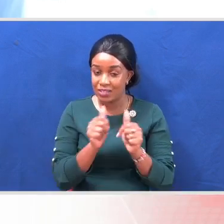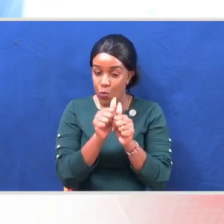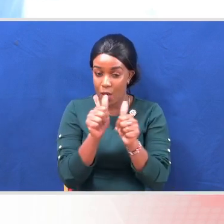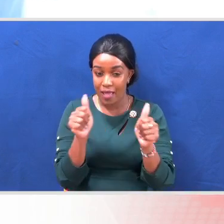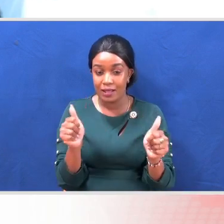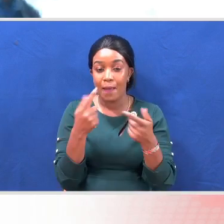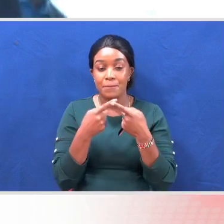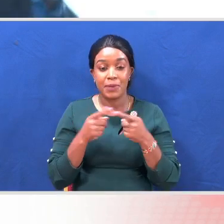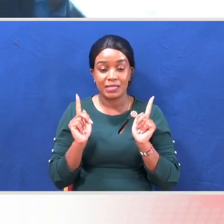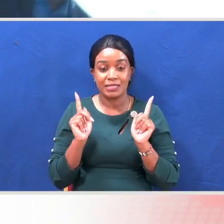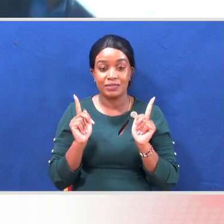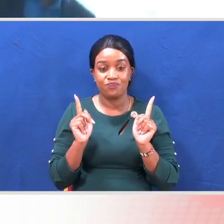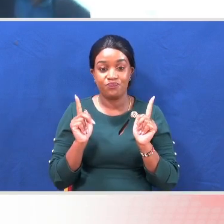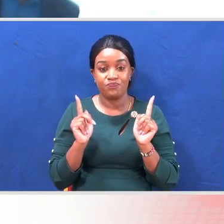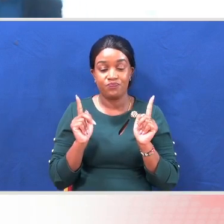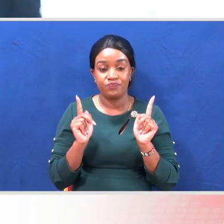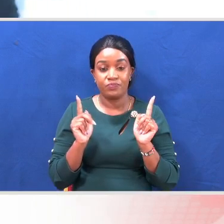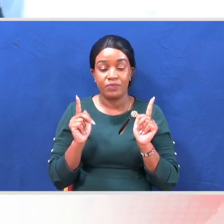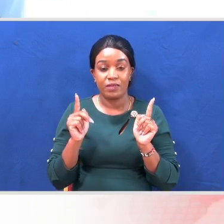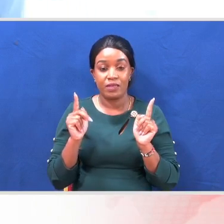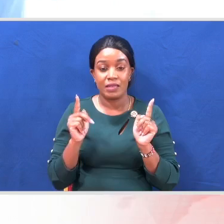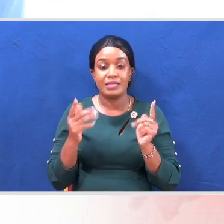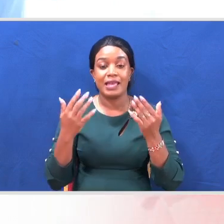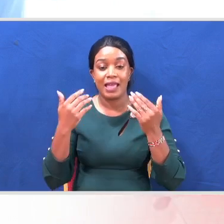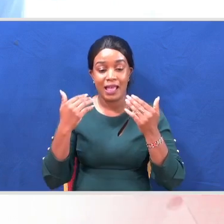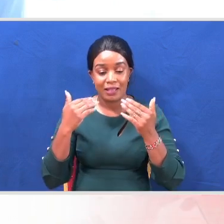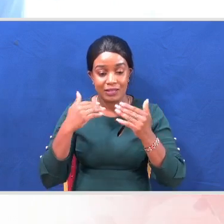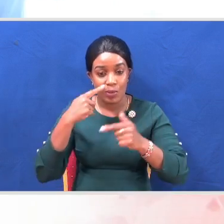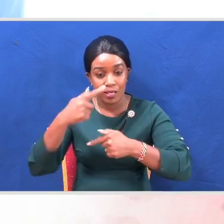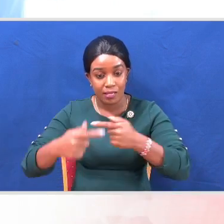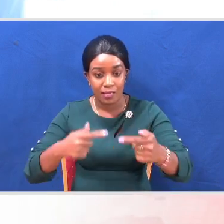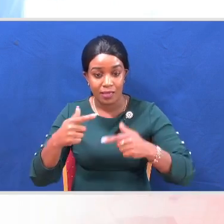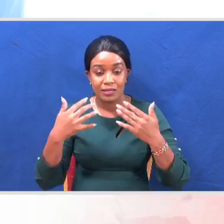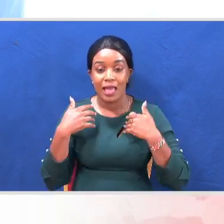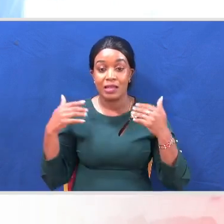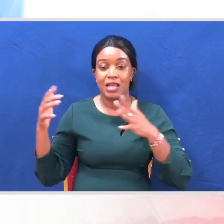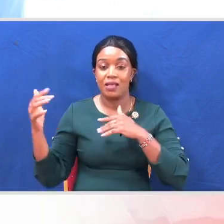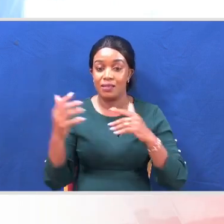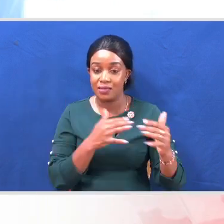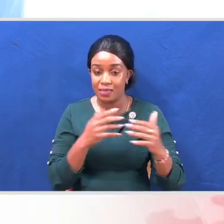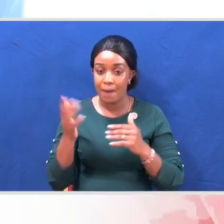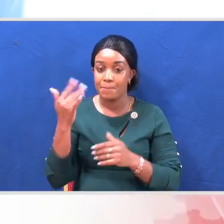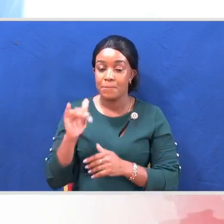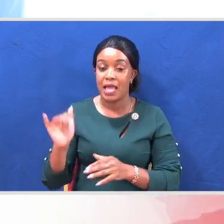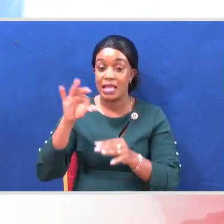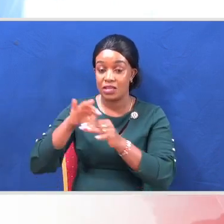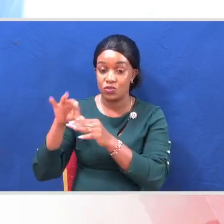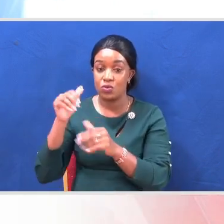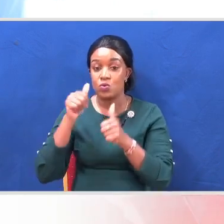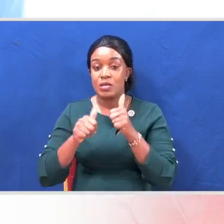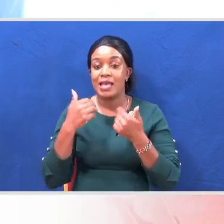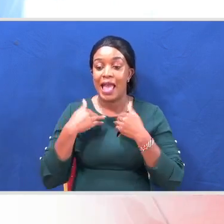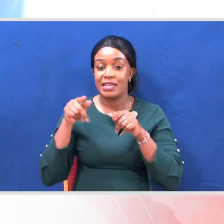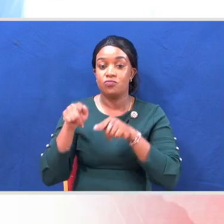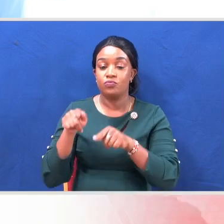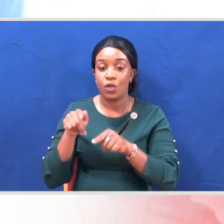actually, but overall it has been a chaos-ridden by-election, one that was marred by allegations